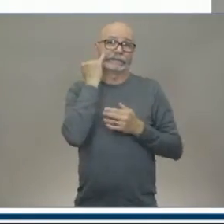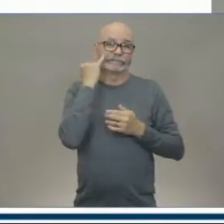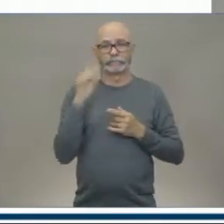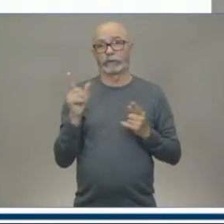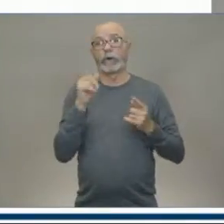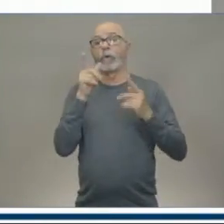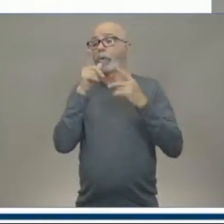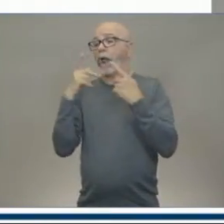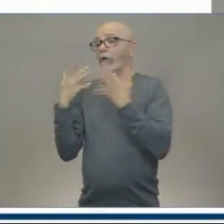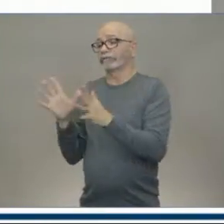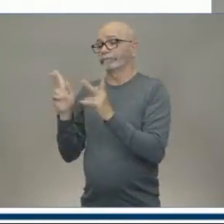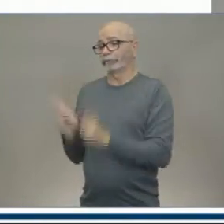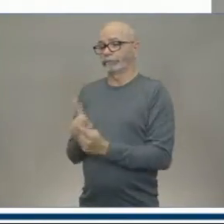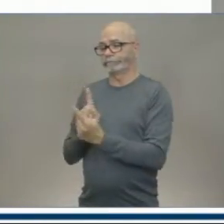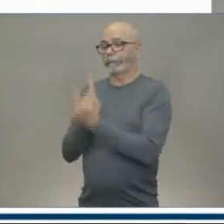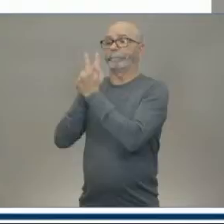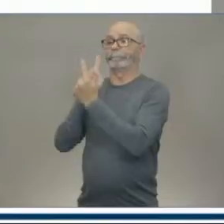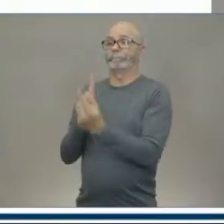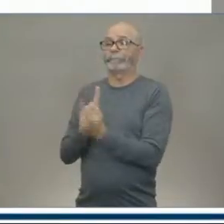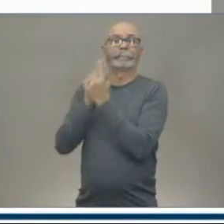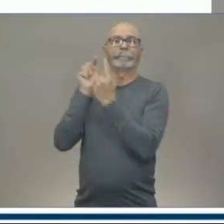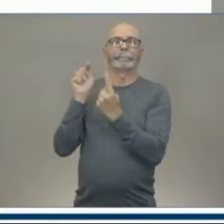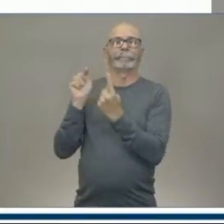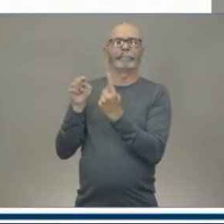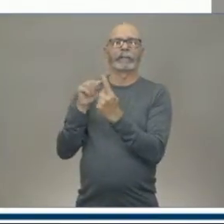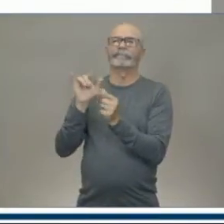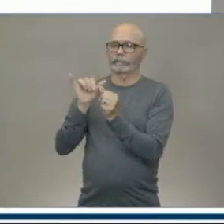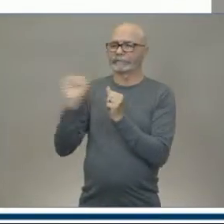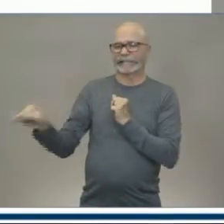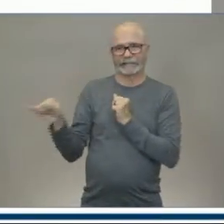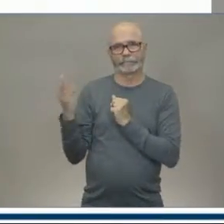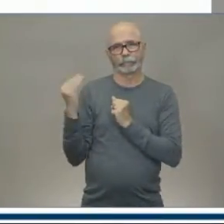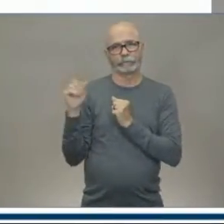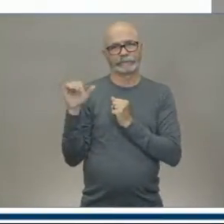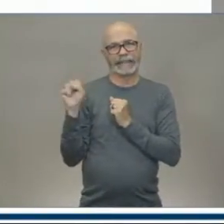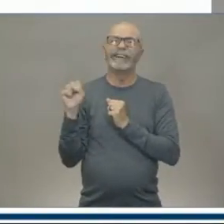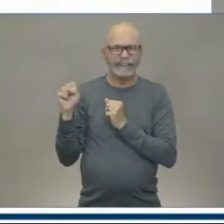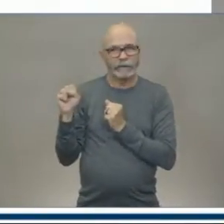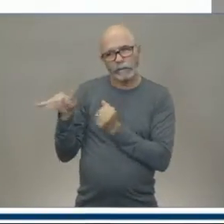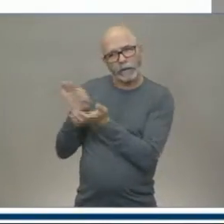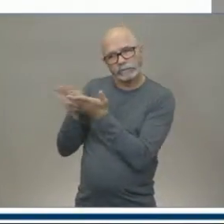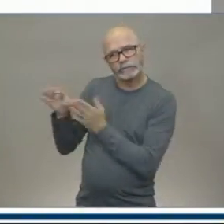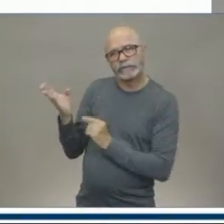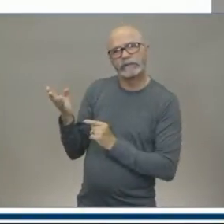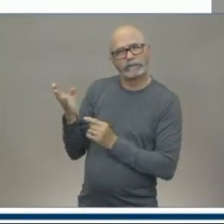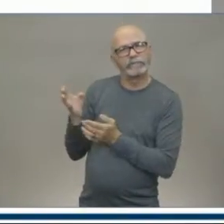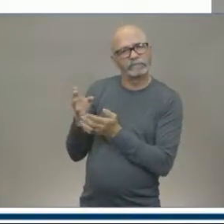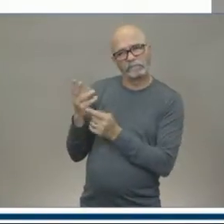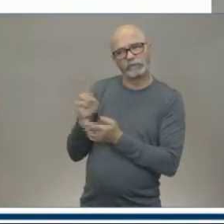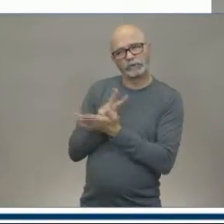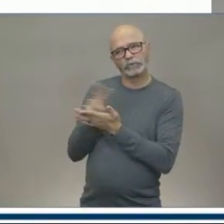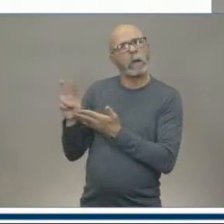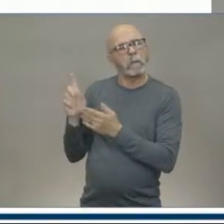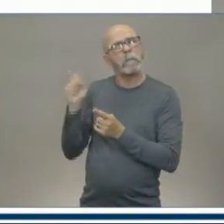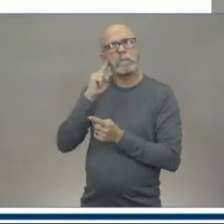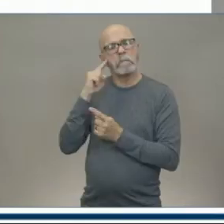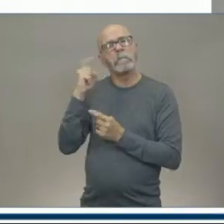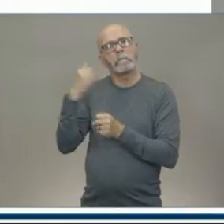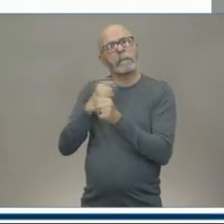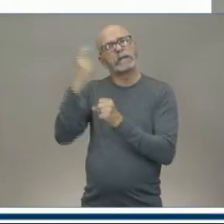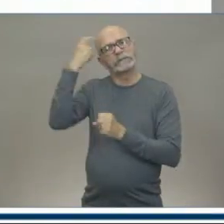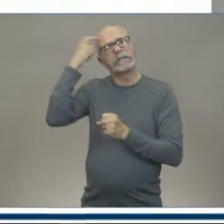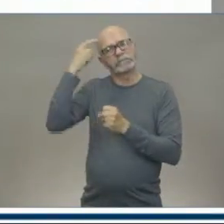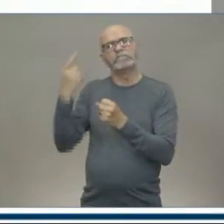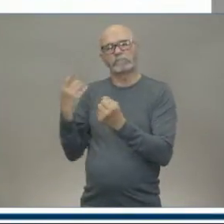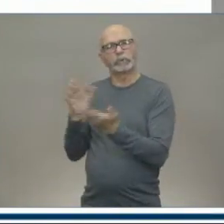we've identified, they need to be home for 2 weeks. We felt justified closing the school. It's not just for